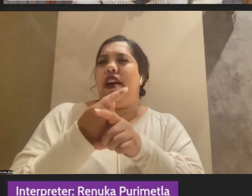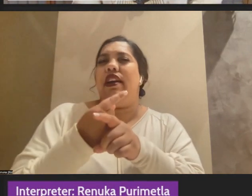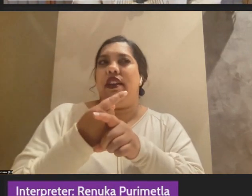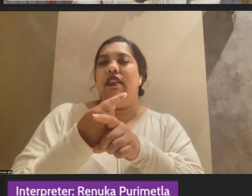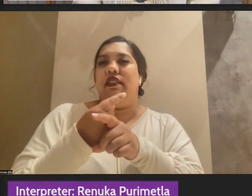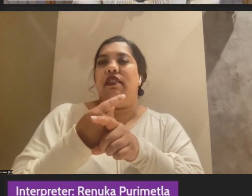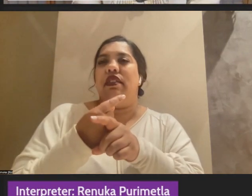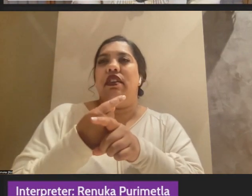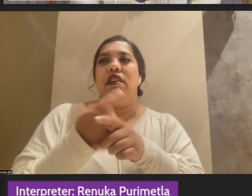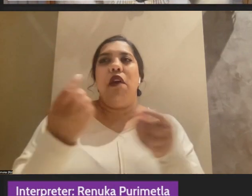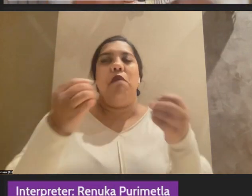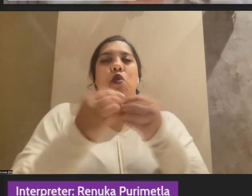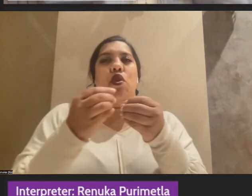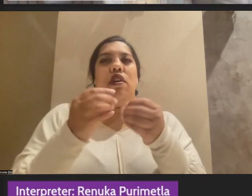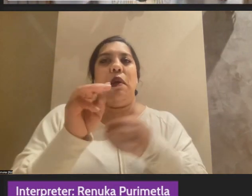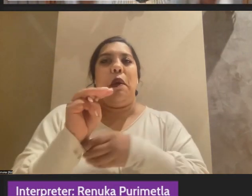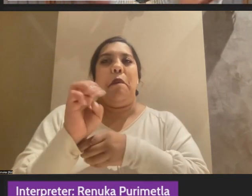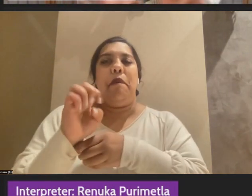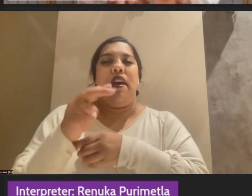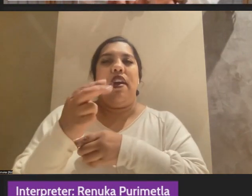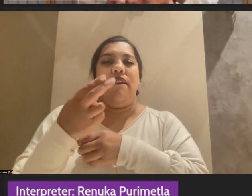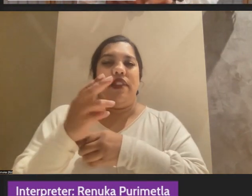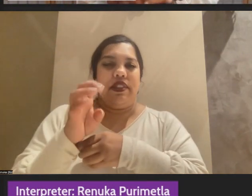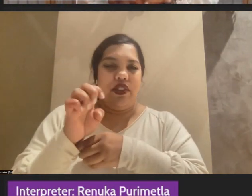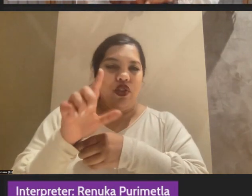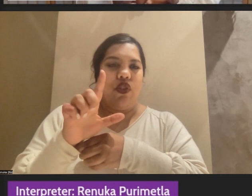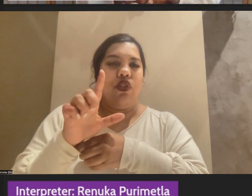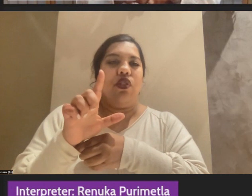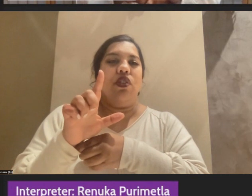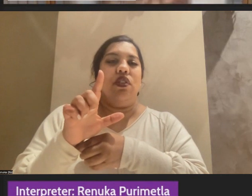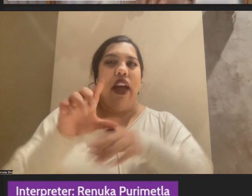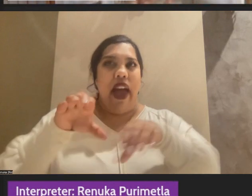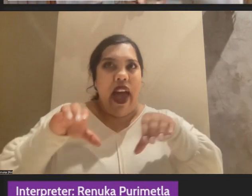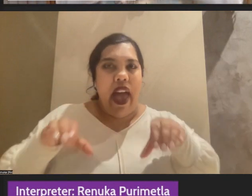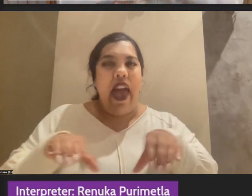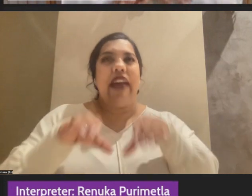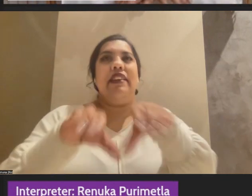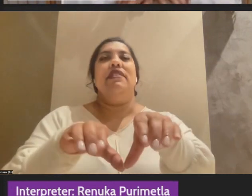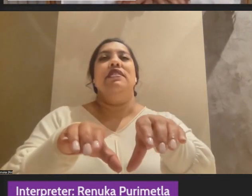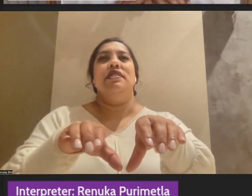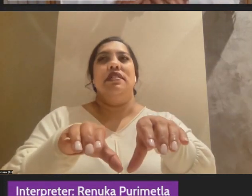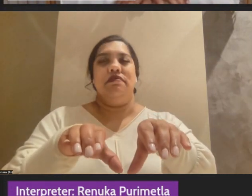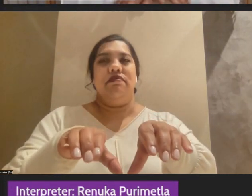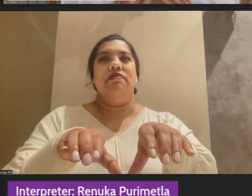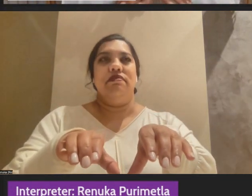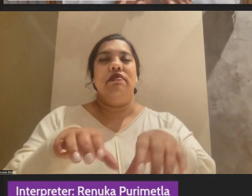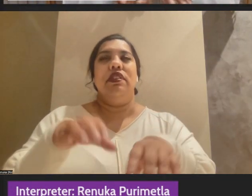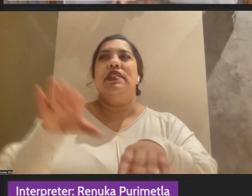activism, where we are changing the foundation, not just putting a band-aid